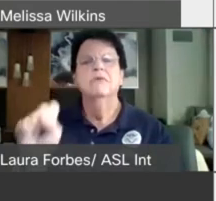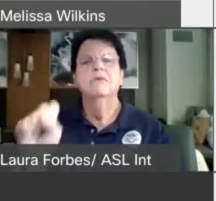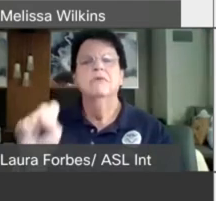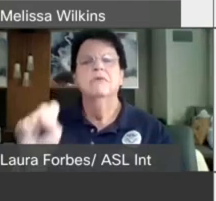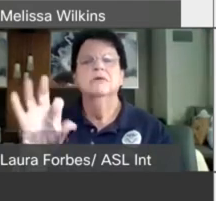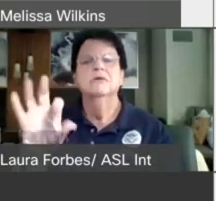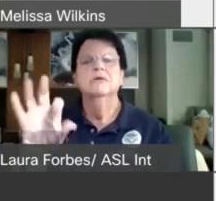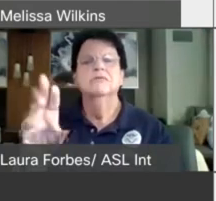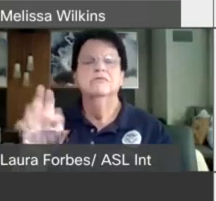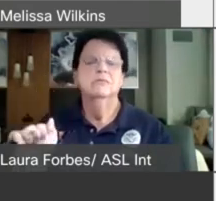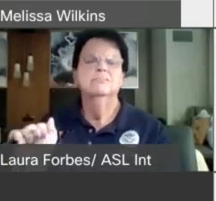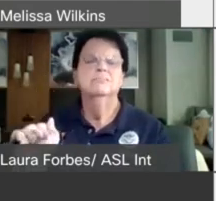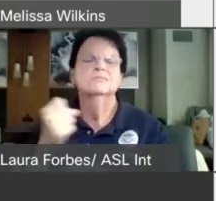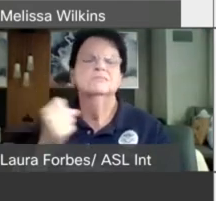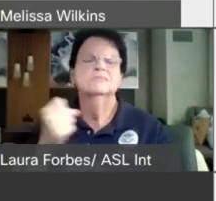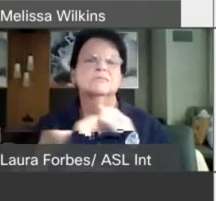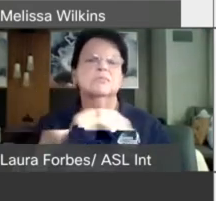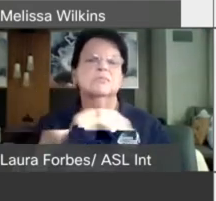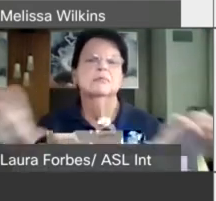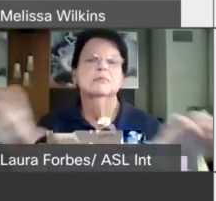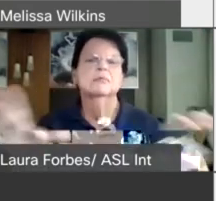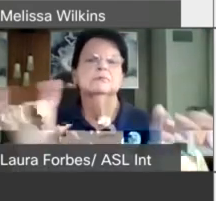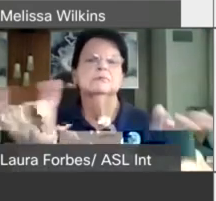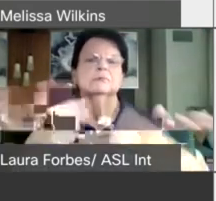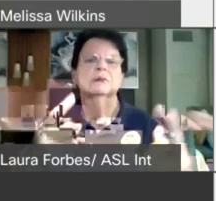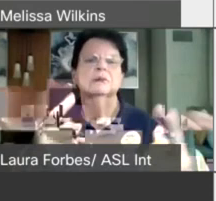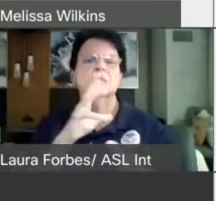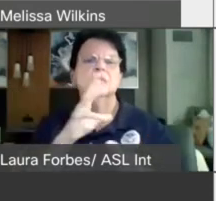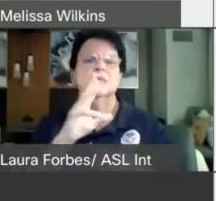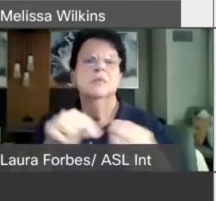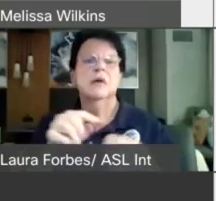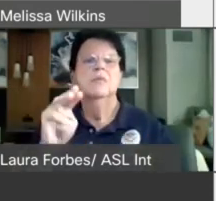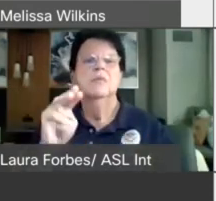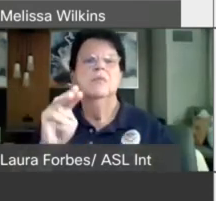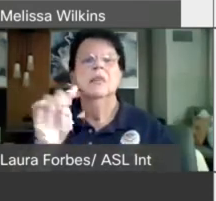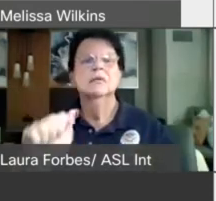federally supported activities that we have been mentioning. Melissa.